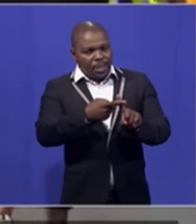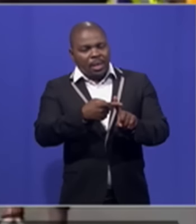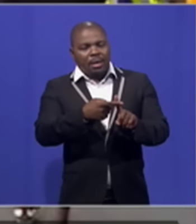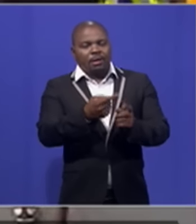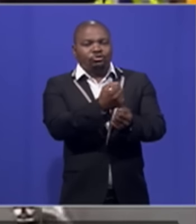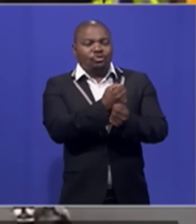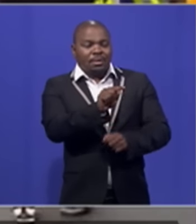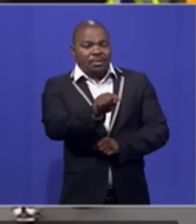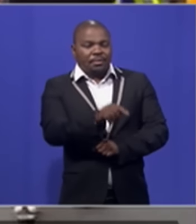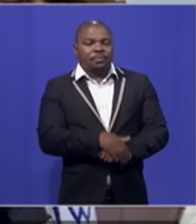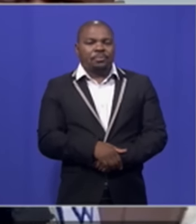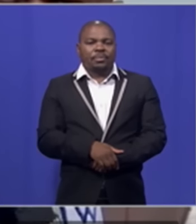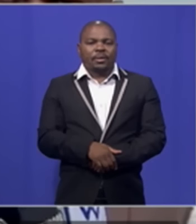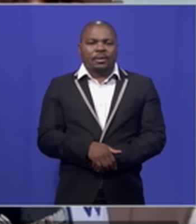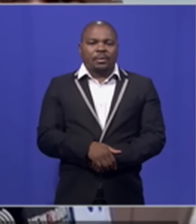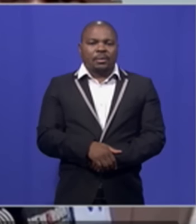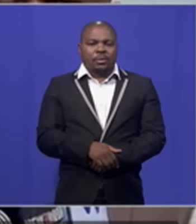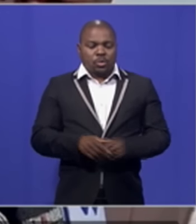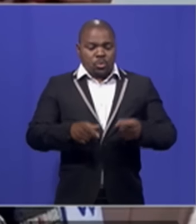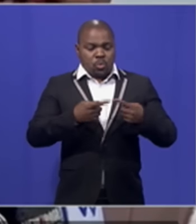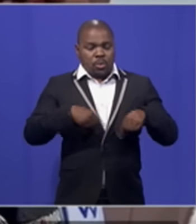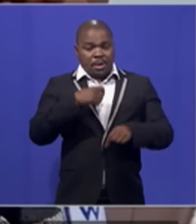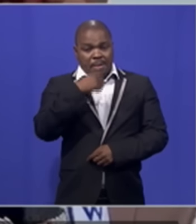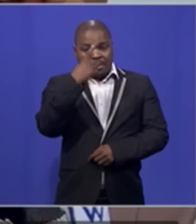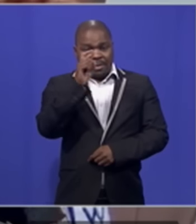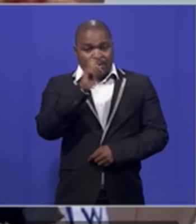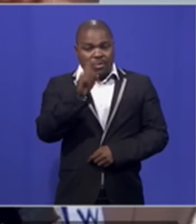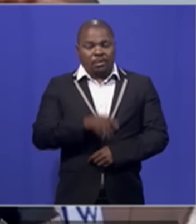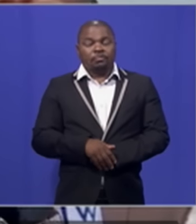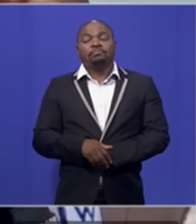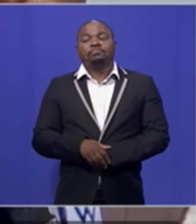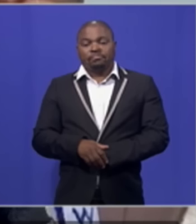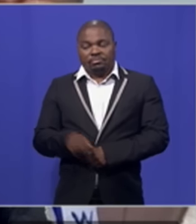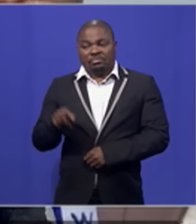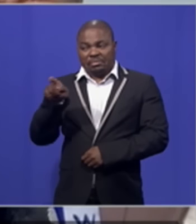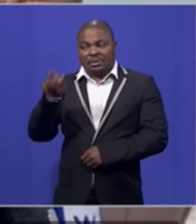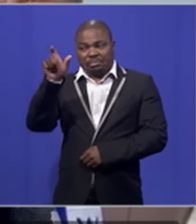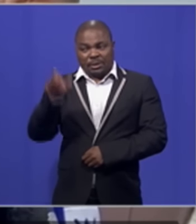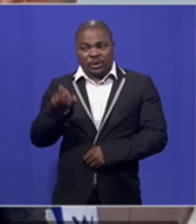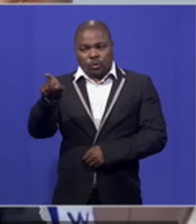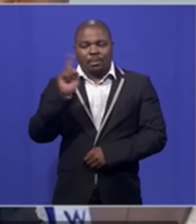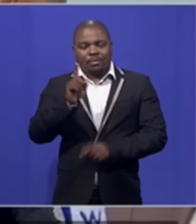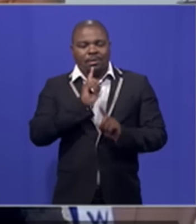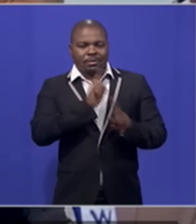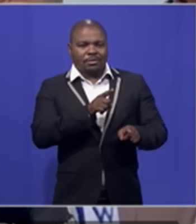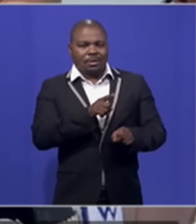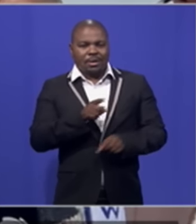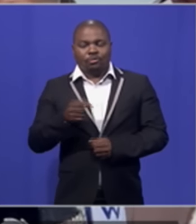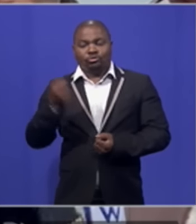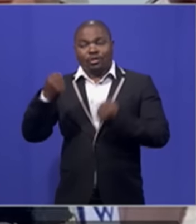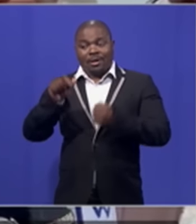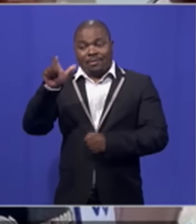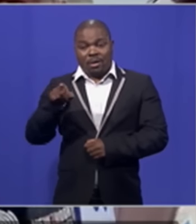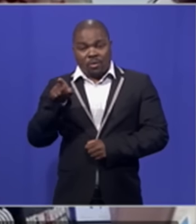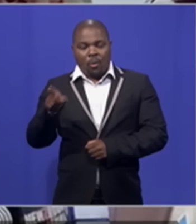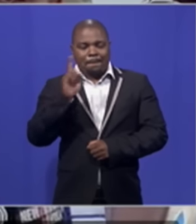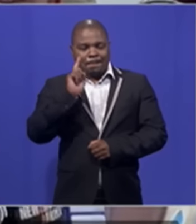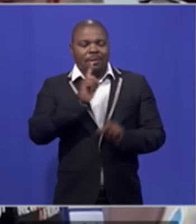Trostel. We do believe that there is a case to answer from the driver as well, of the